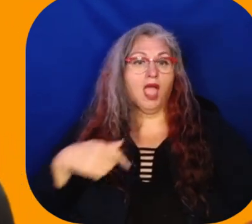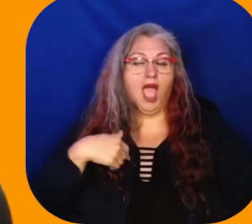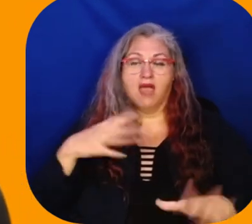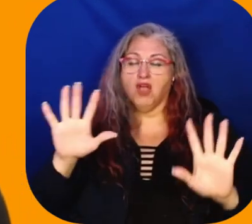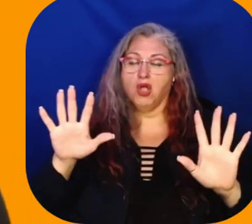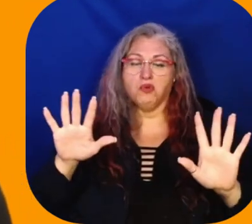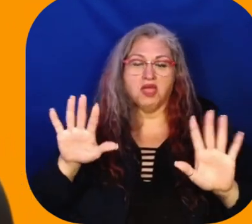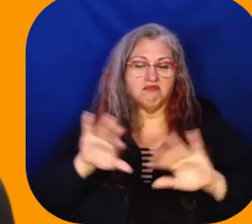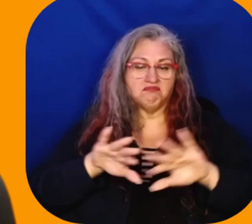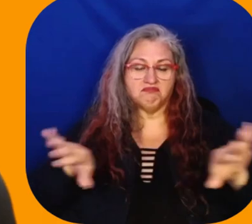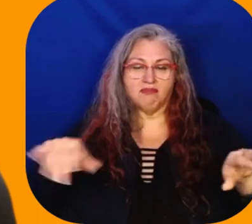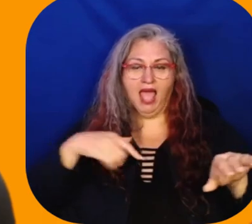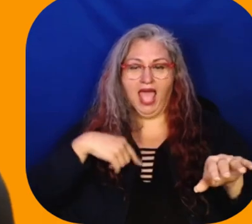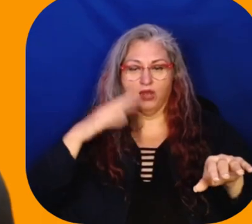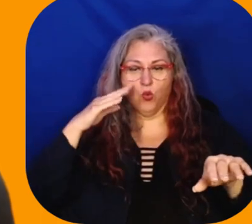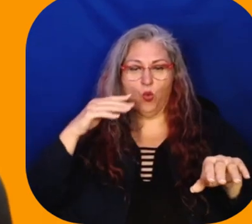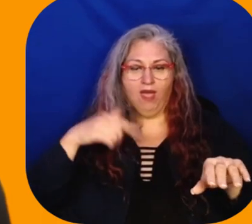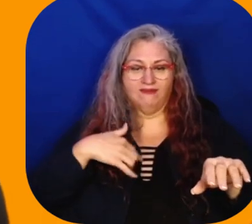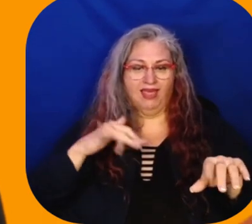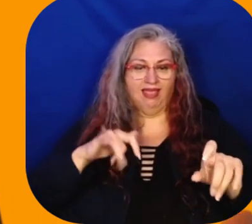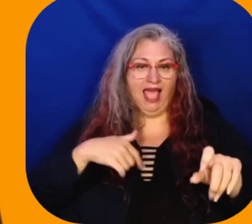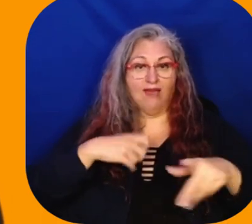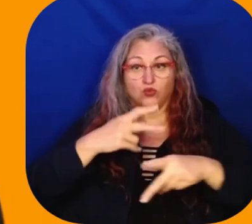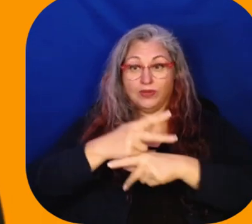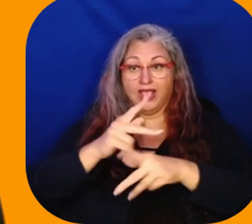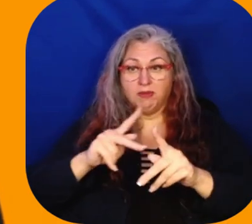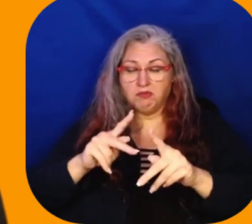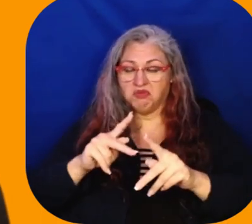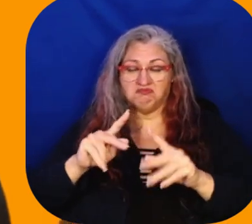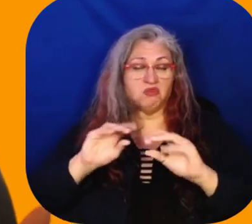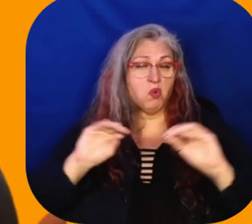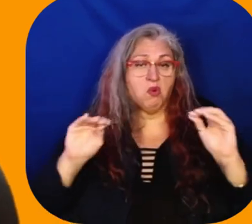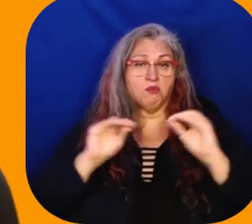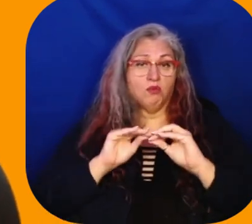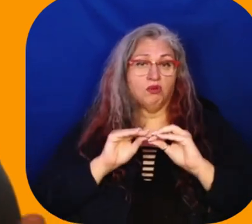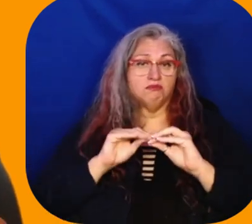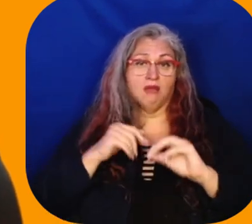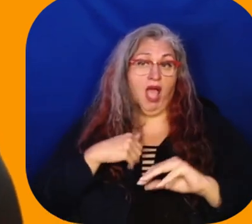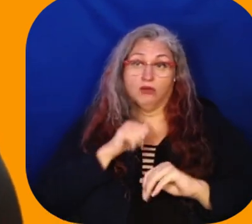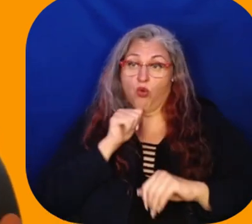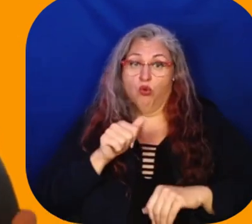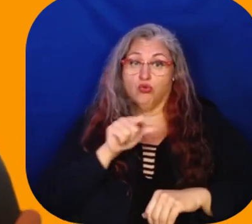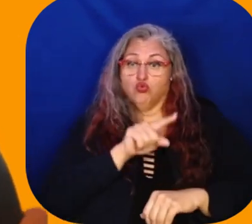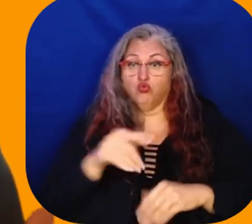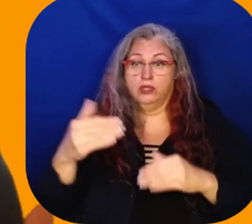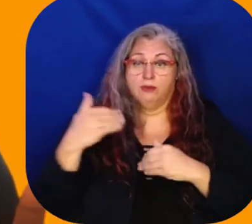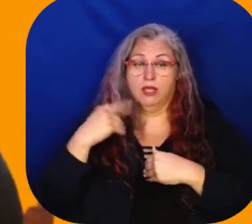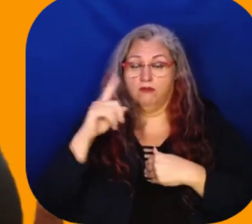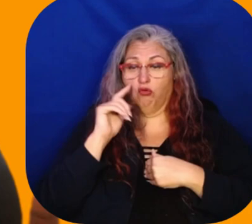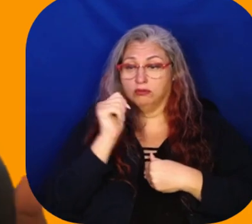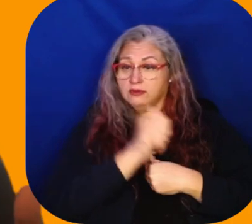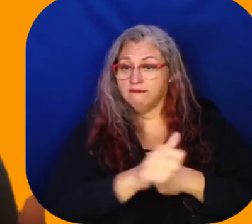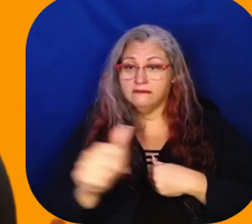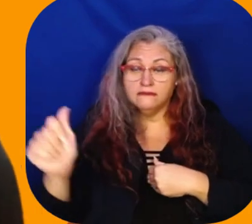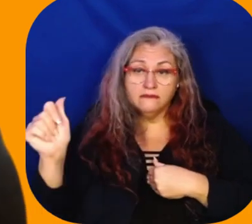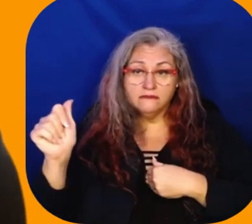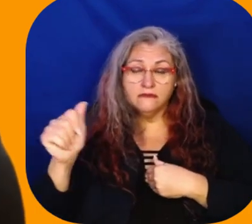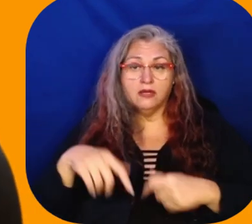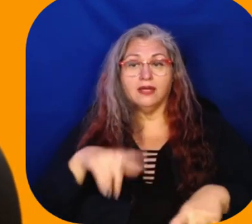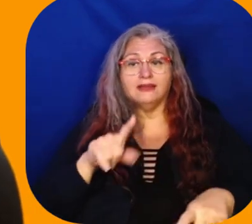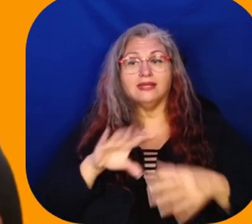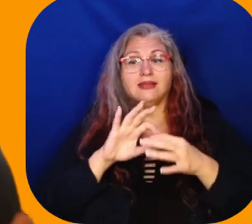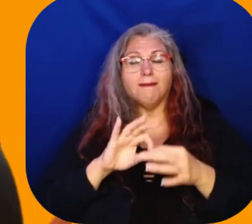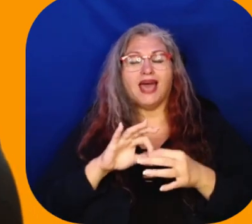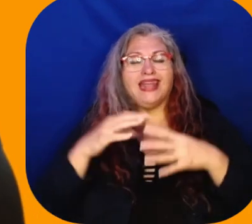take care of people. I don't. Everybody is responsible for themselves, and it's about the healing for me,